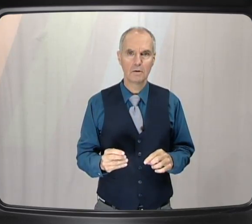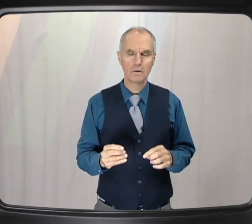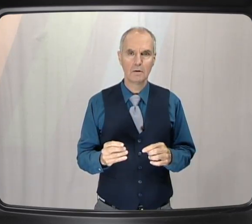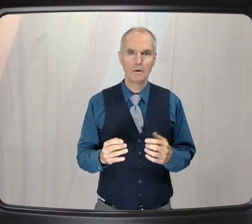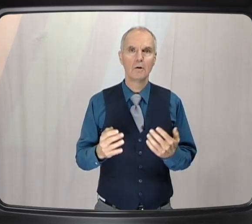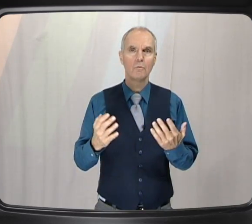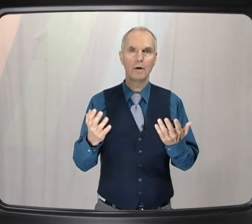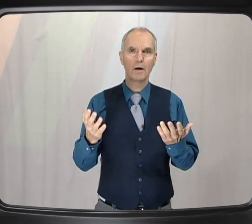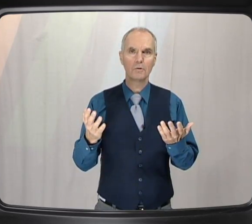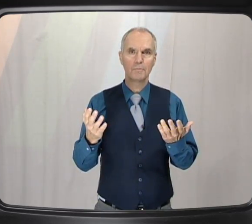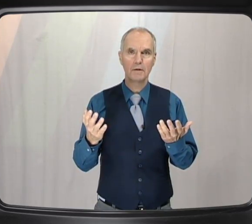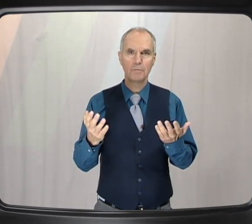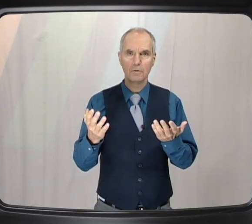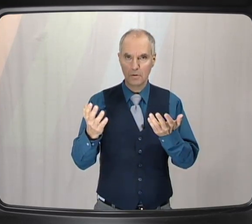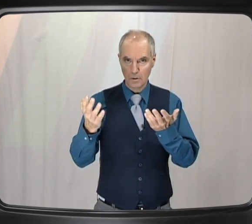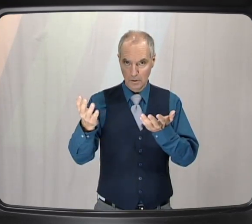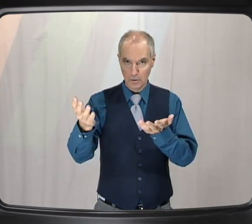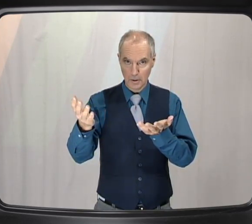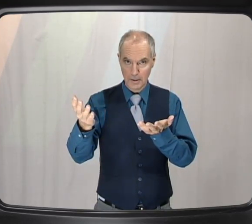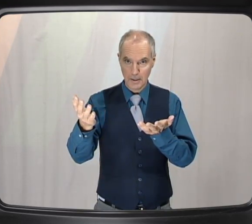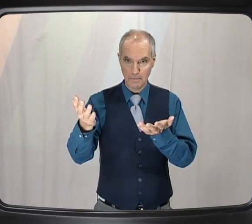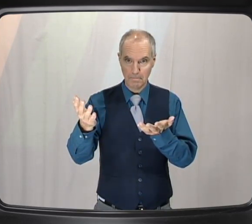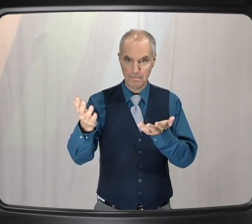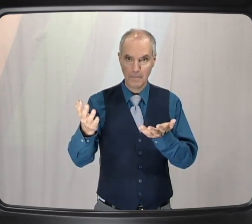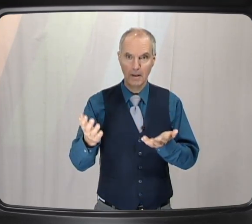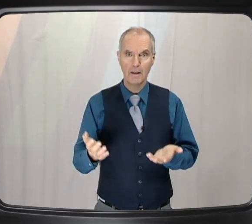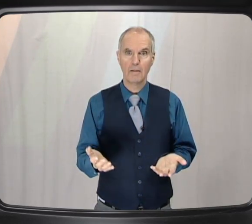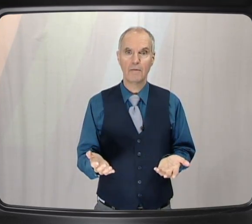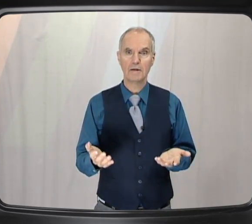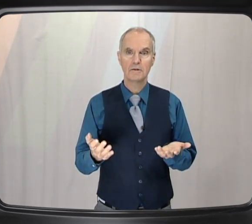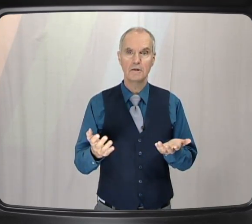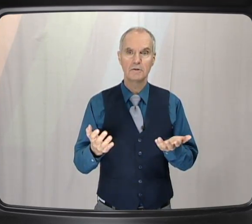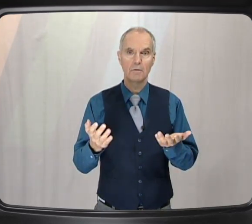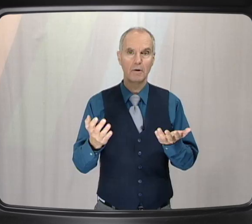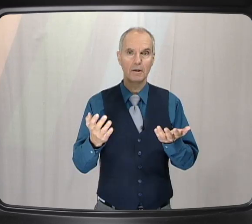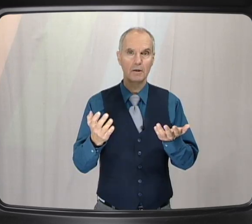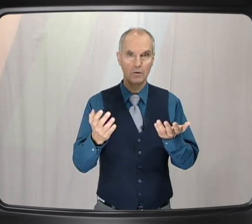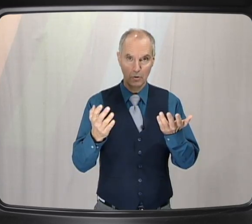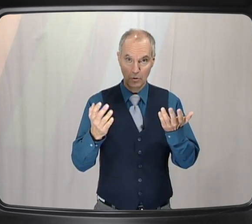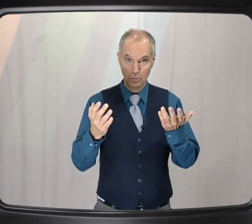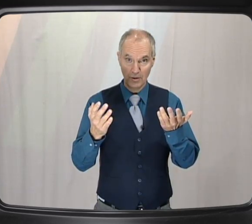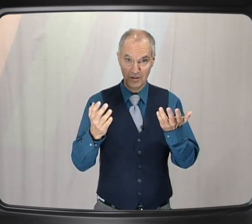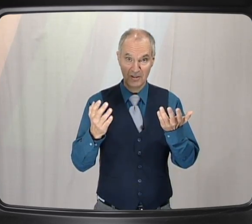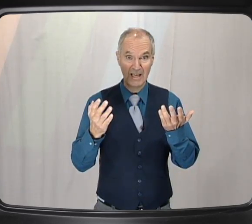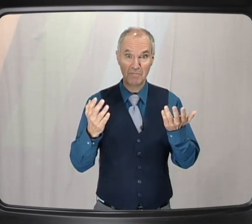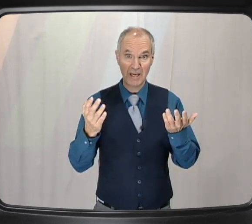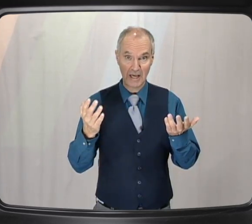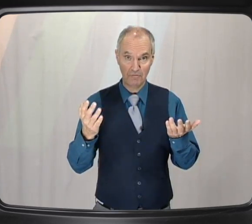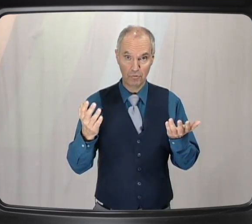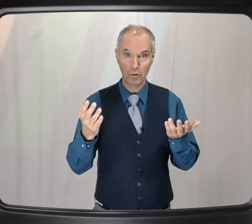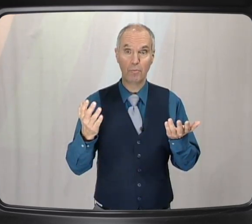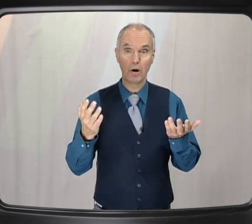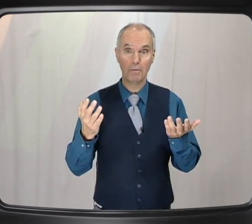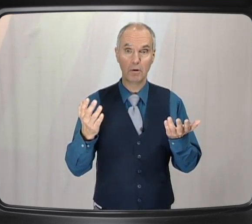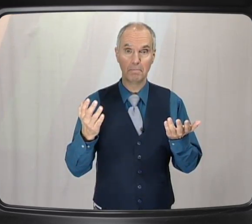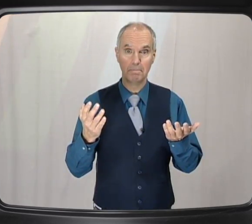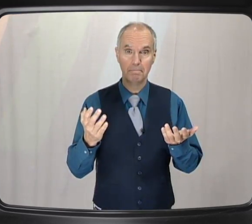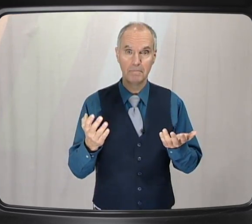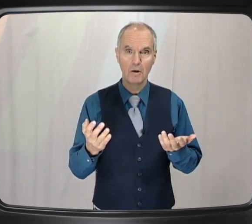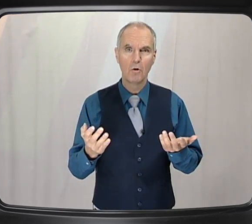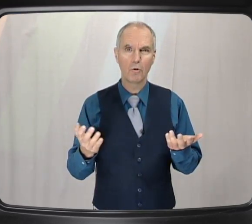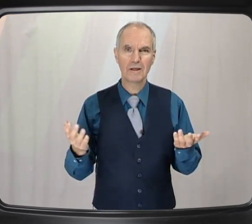apart. When other people look at him, they see somebody who is a behavioral